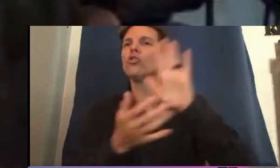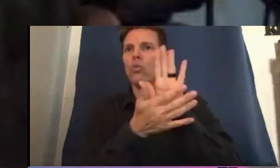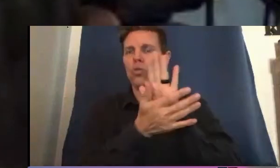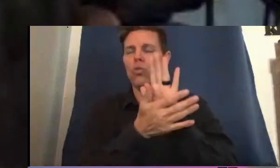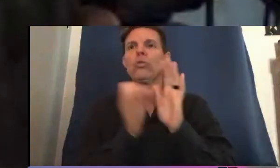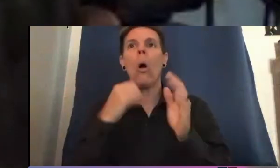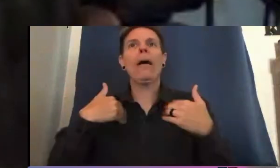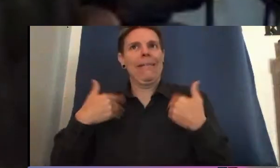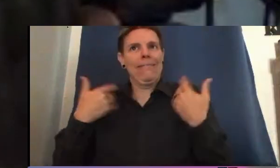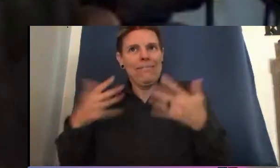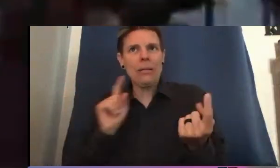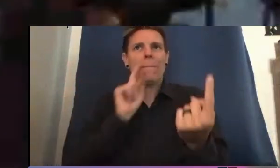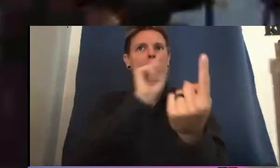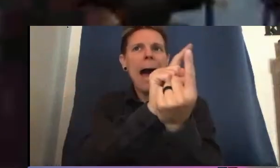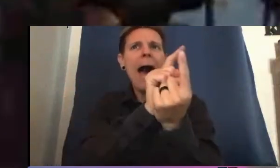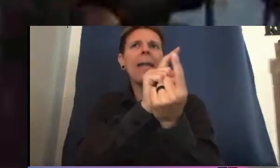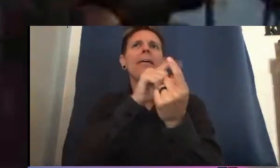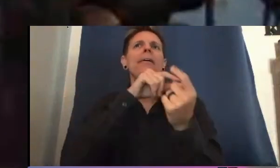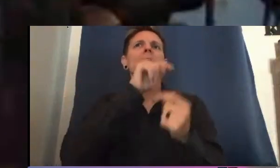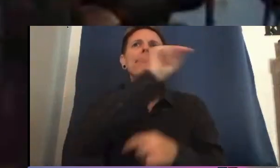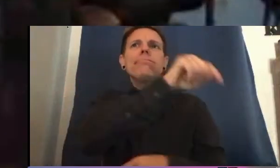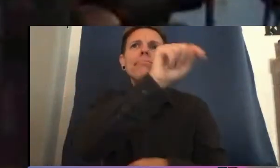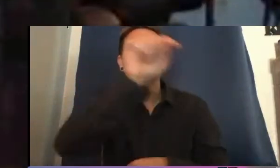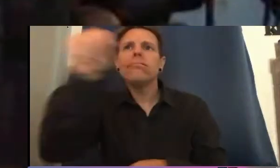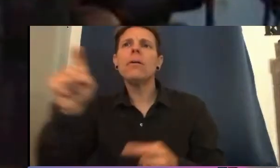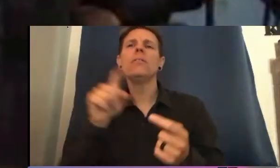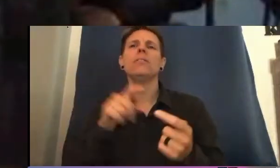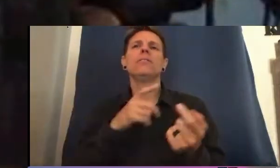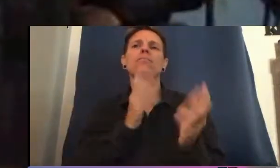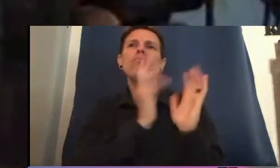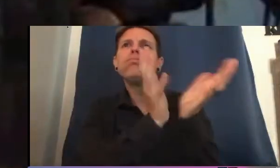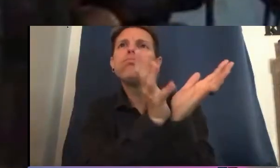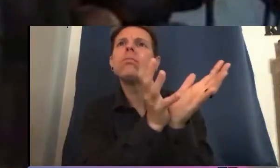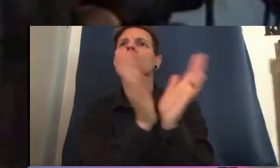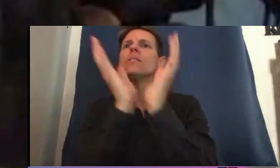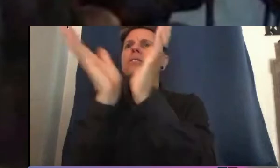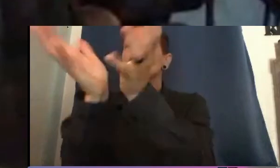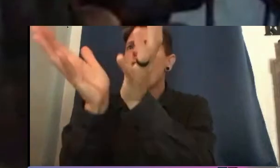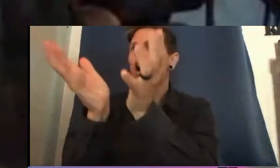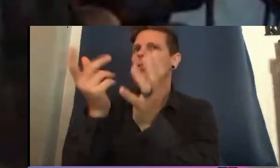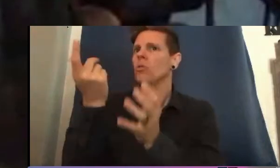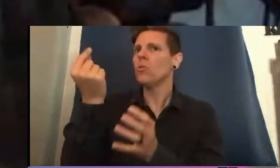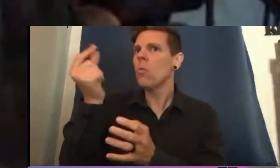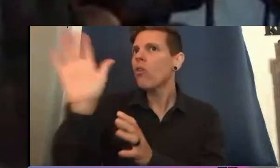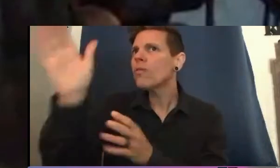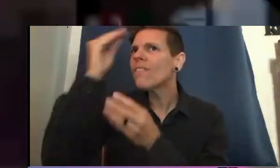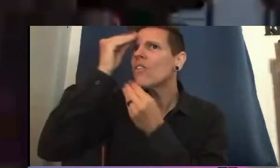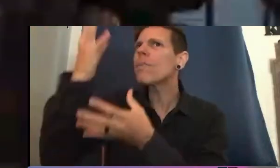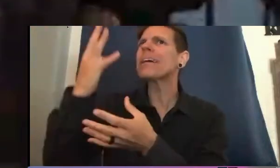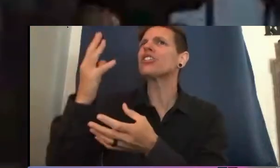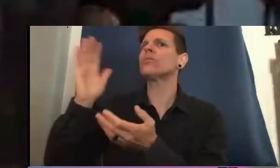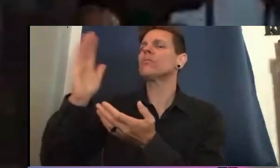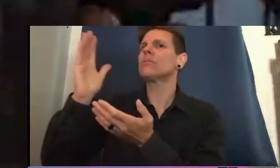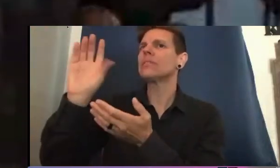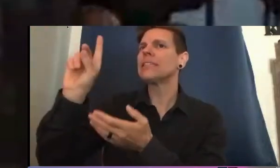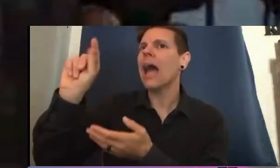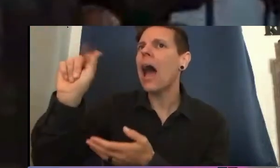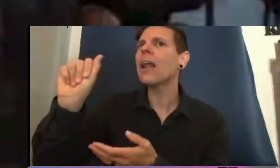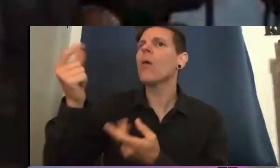from time to time, the charter schools. And one of the things that I'd like to emphasize is that we want to